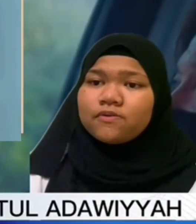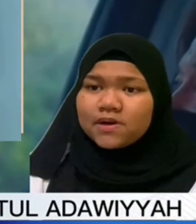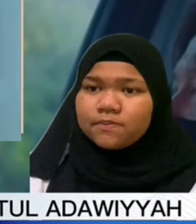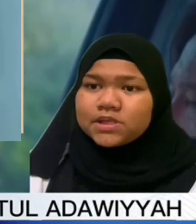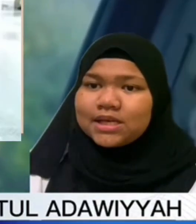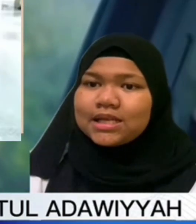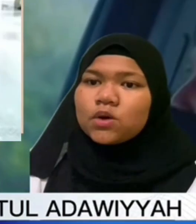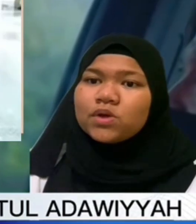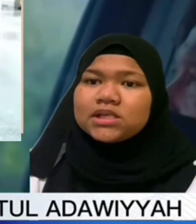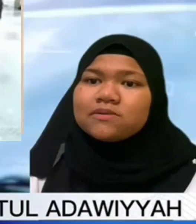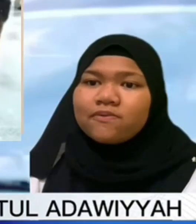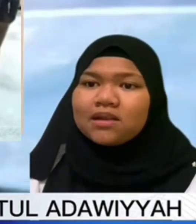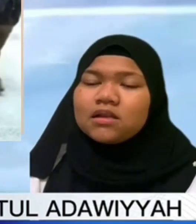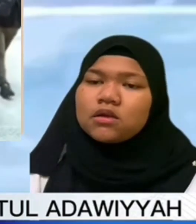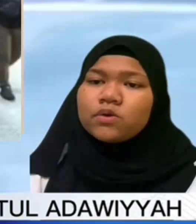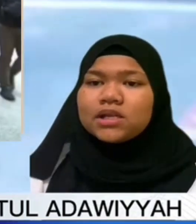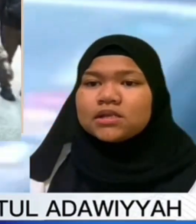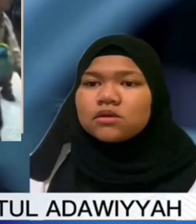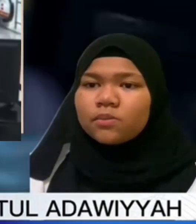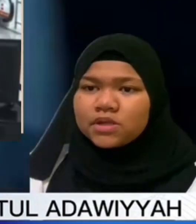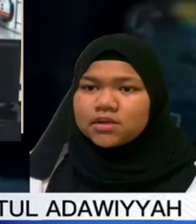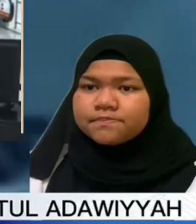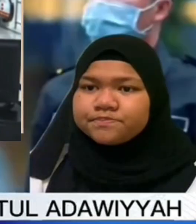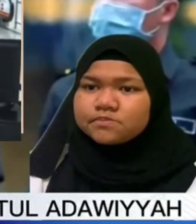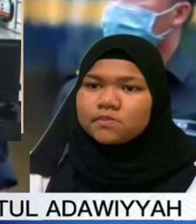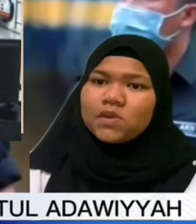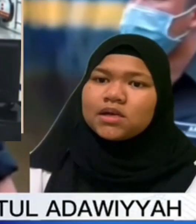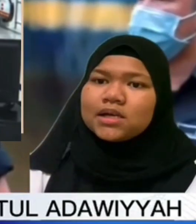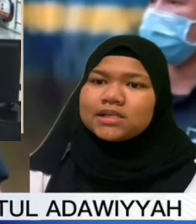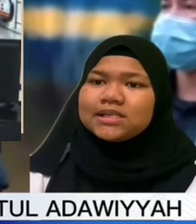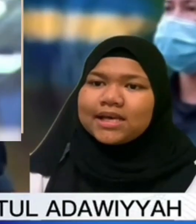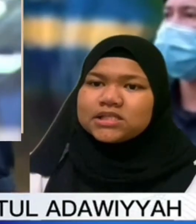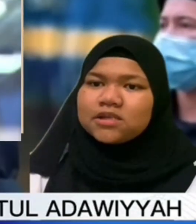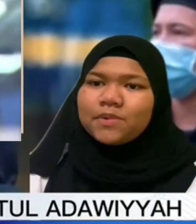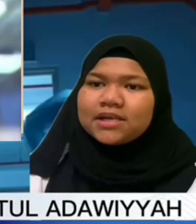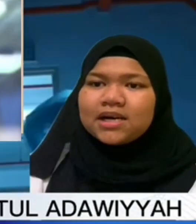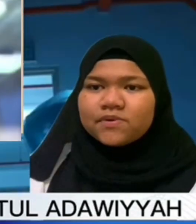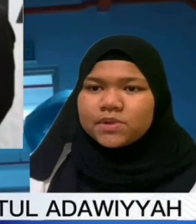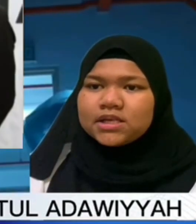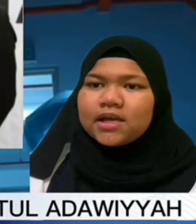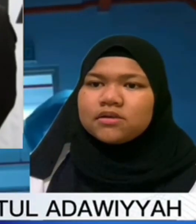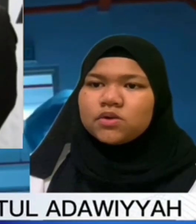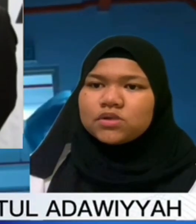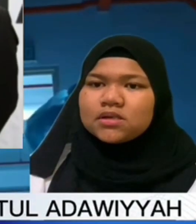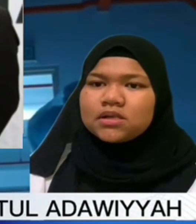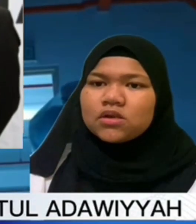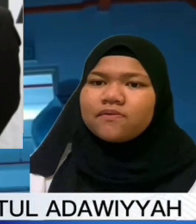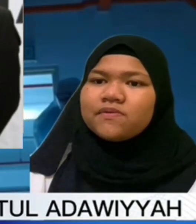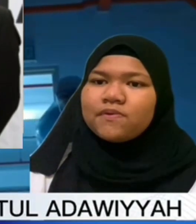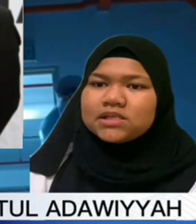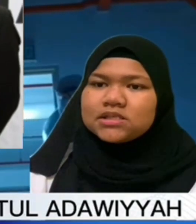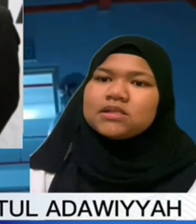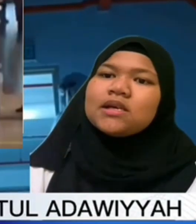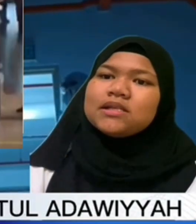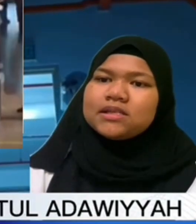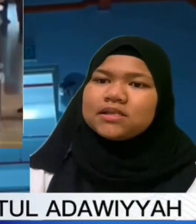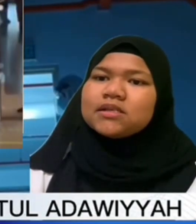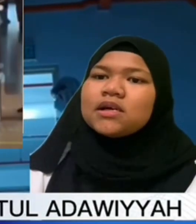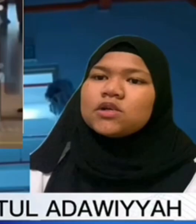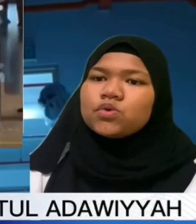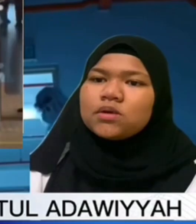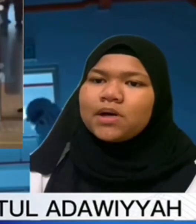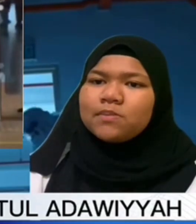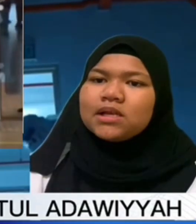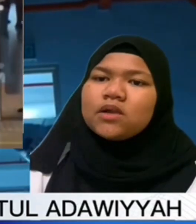of about 5%, which is fairly low in his opinion. This action by the government can reduce the risk of infectious